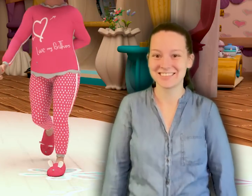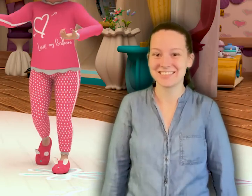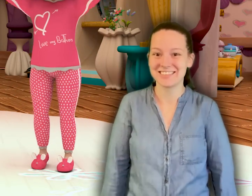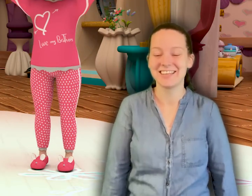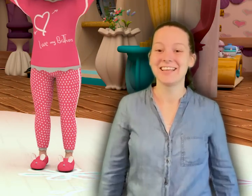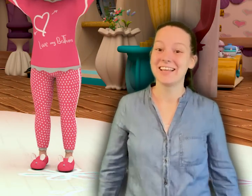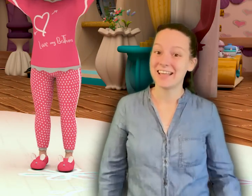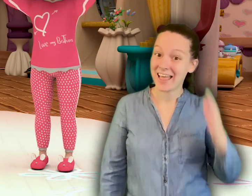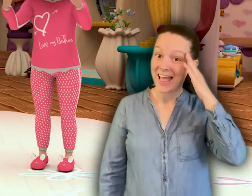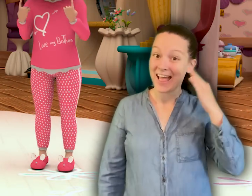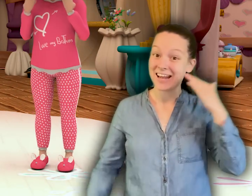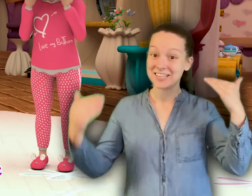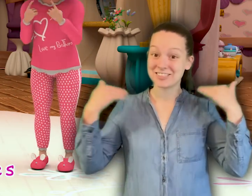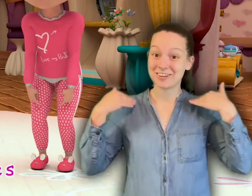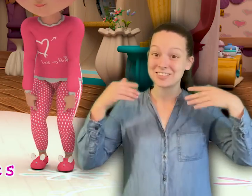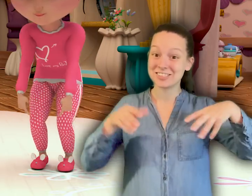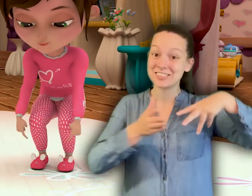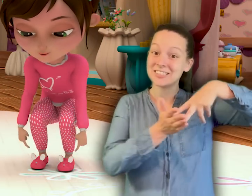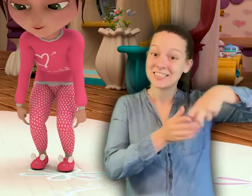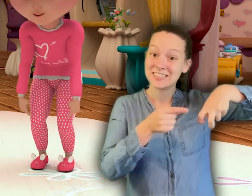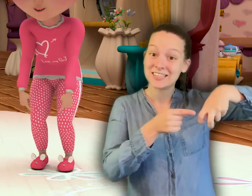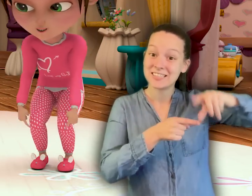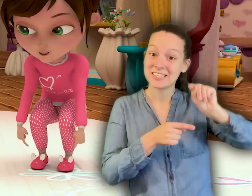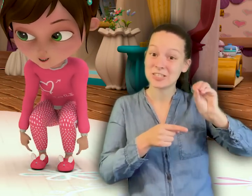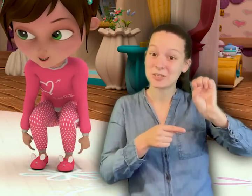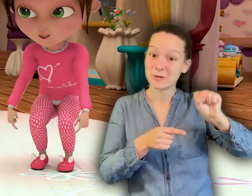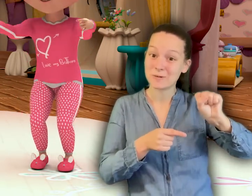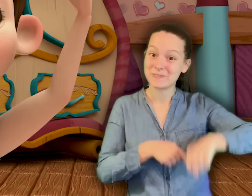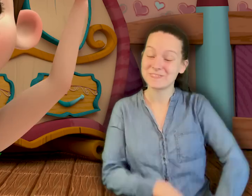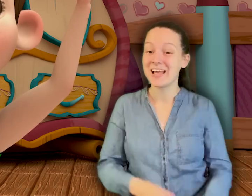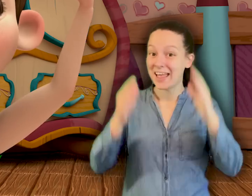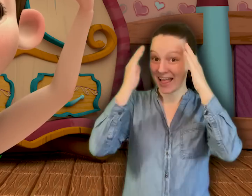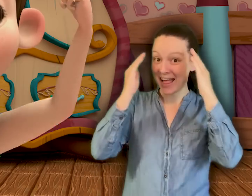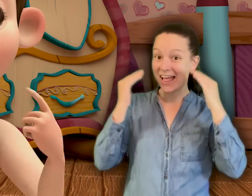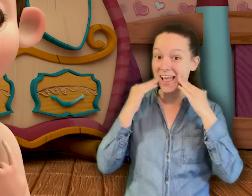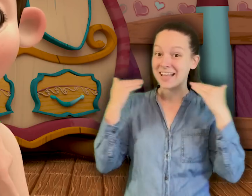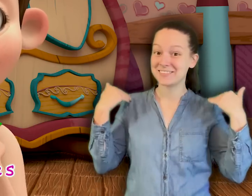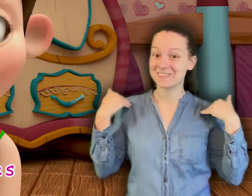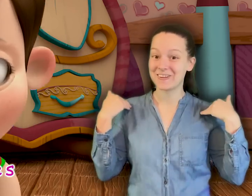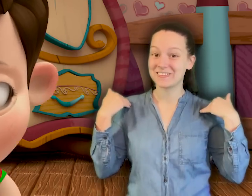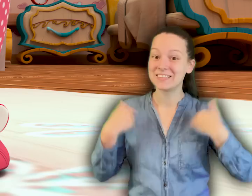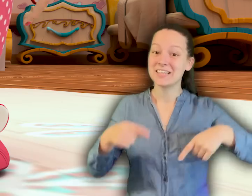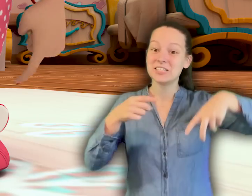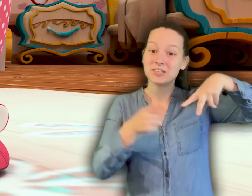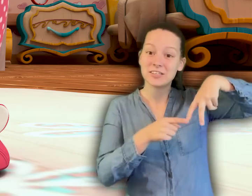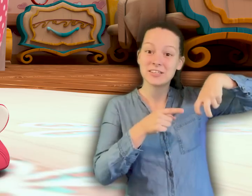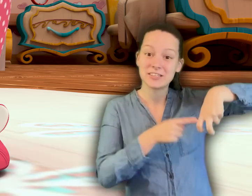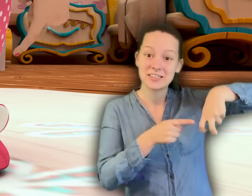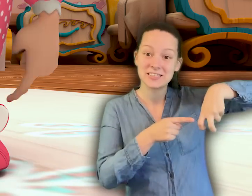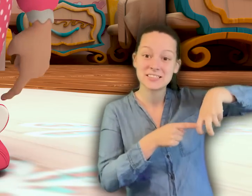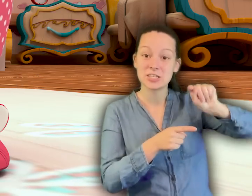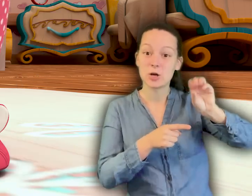lips head shoulders knees and toes knees and toes head shoulders knees and toes